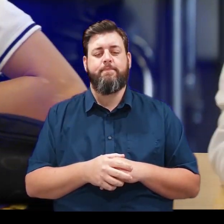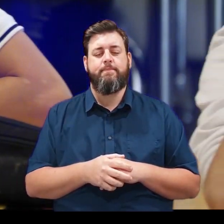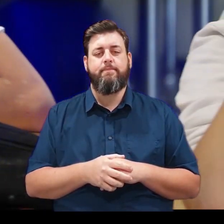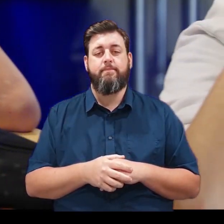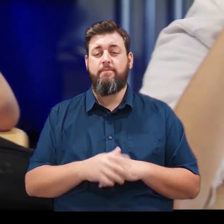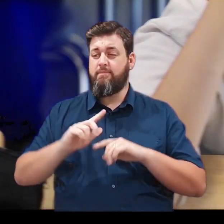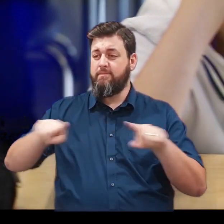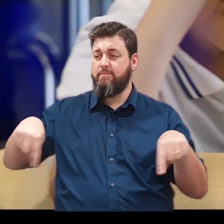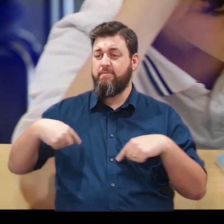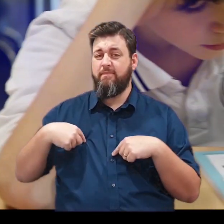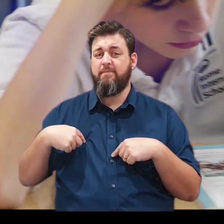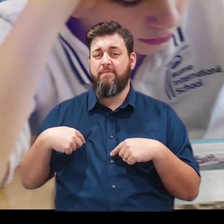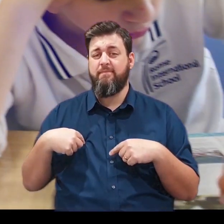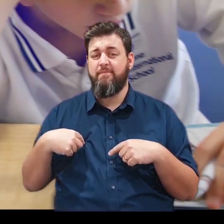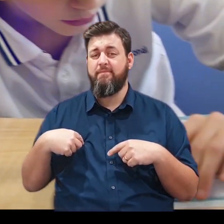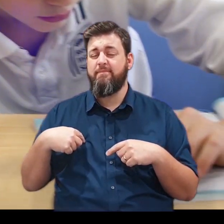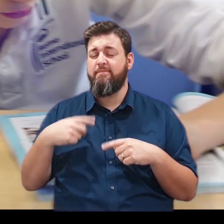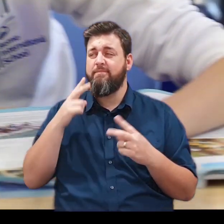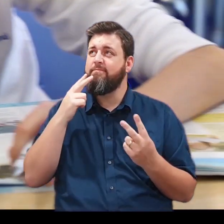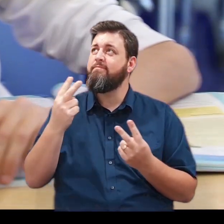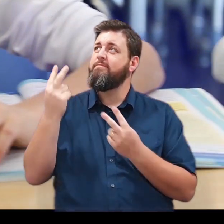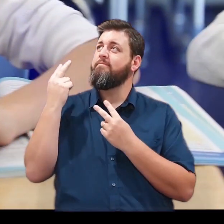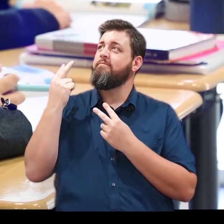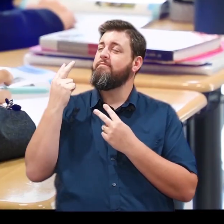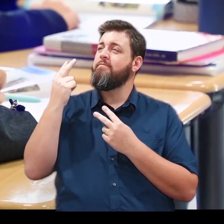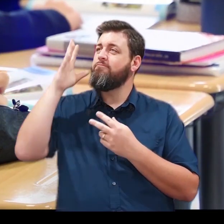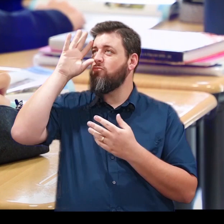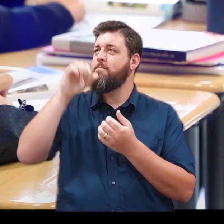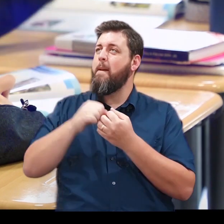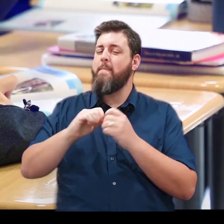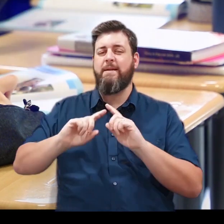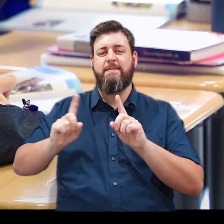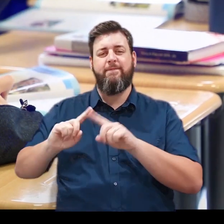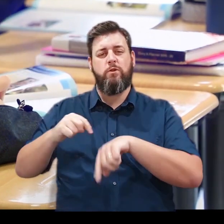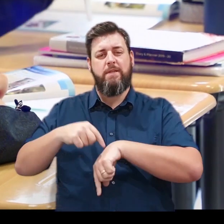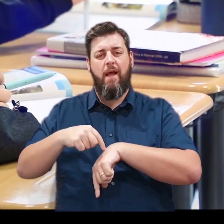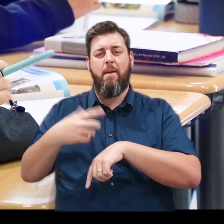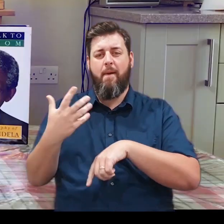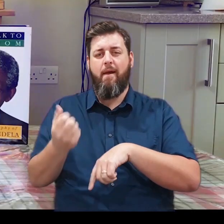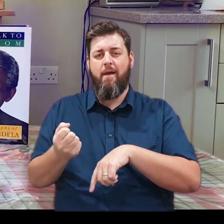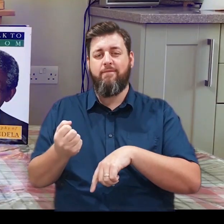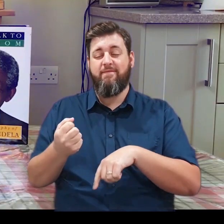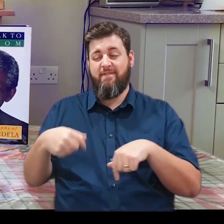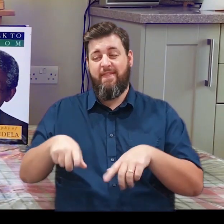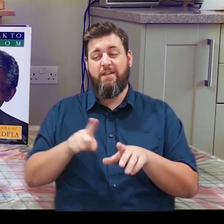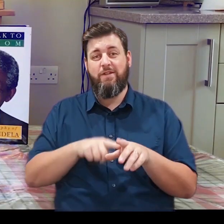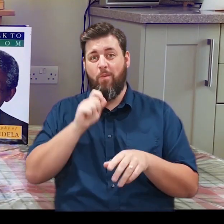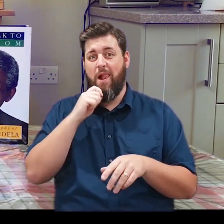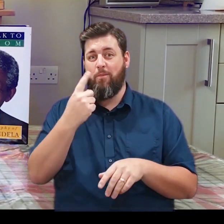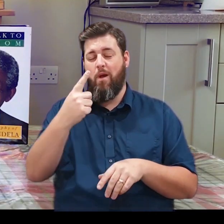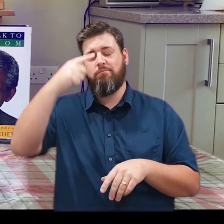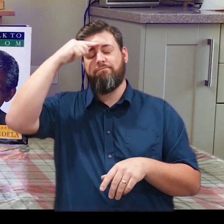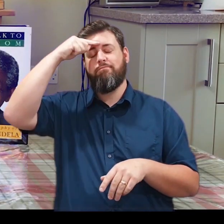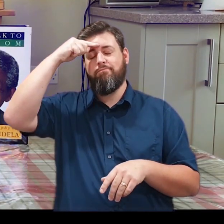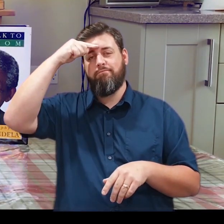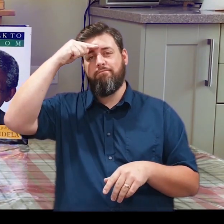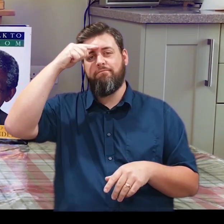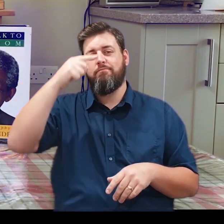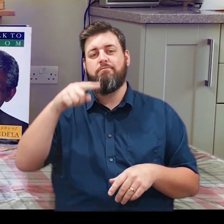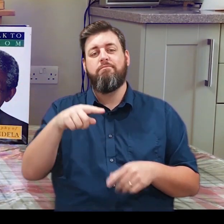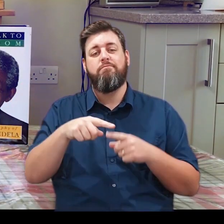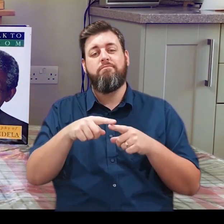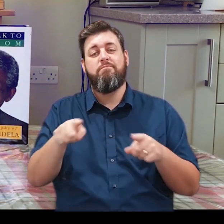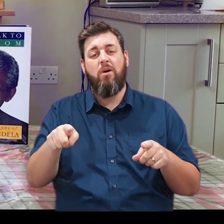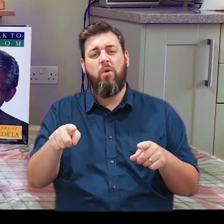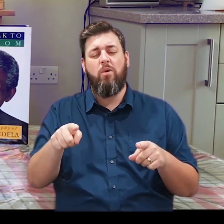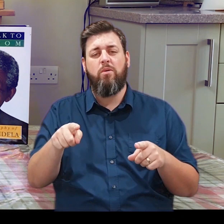We all have times we remember, and I suspect this year will be one of those times. Lots of you will have